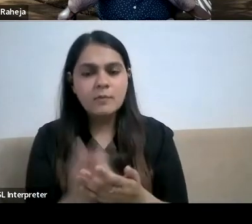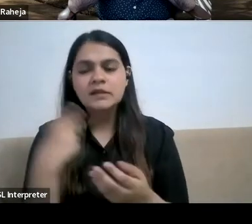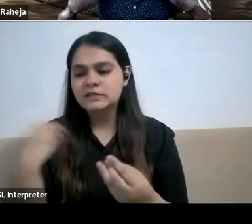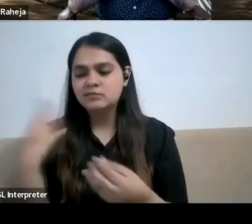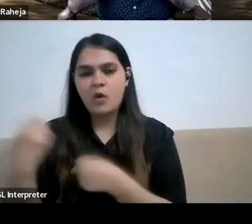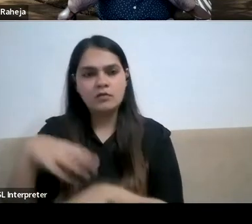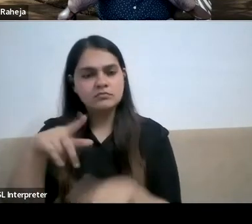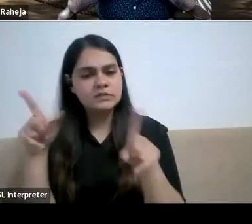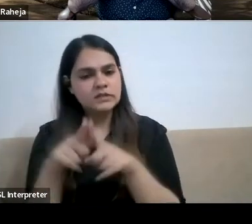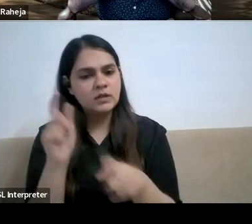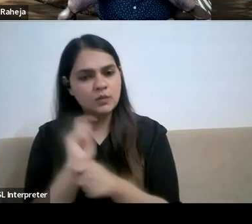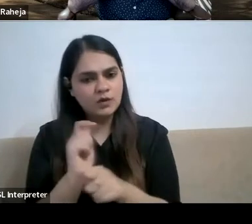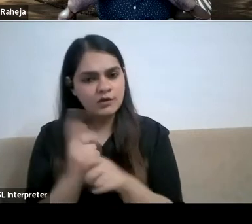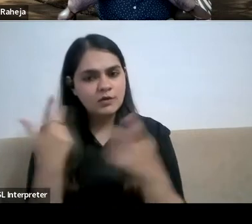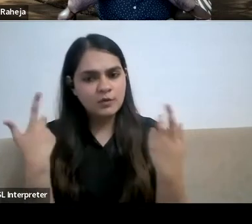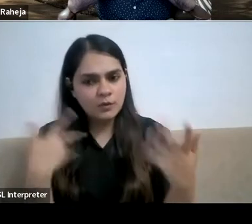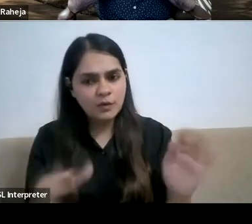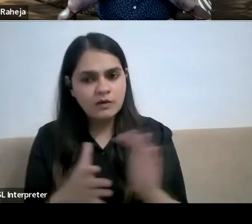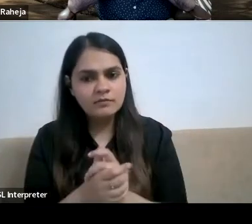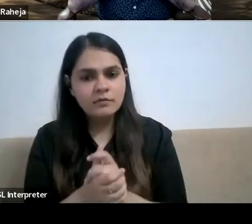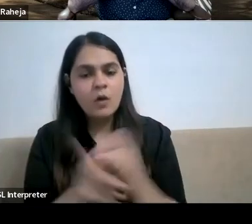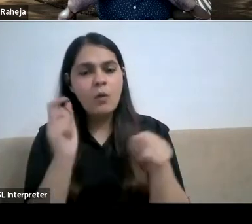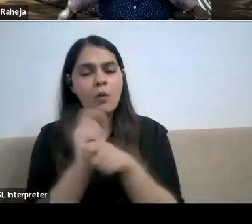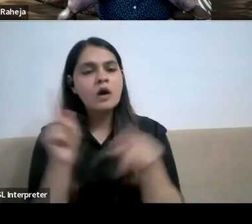organizations. So they worked with,